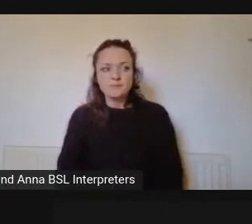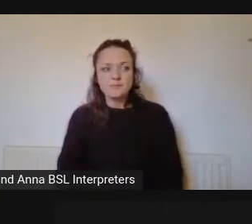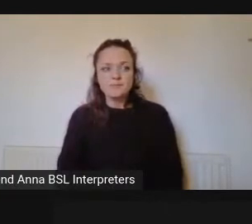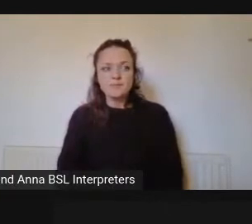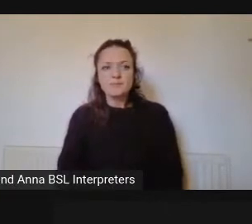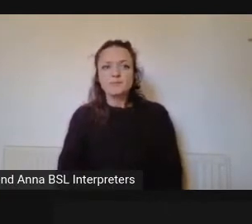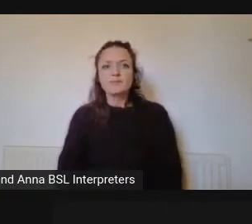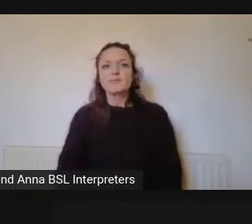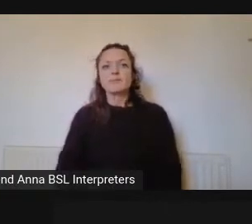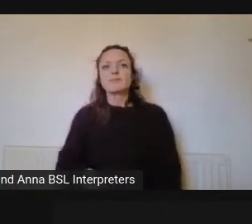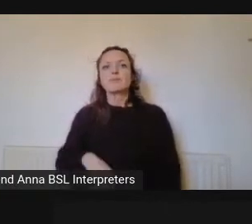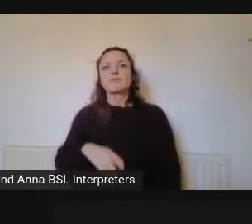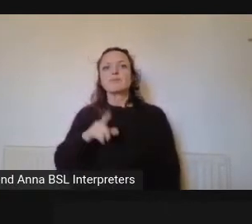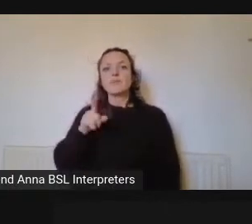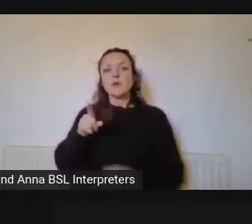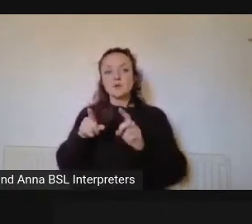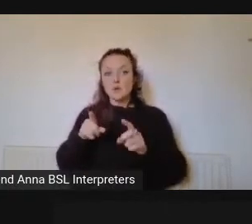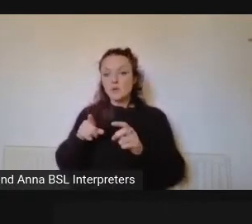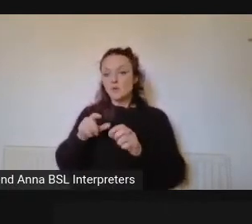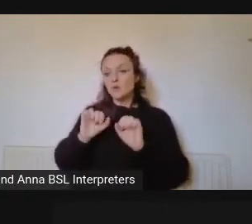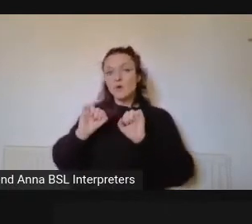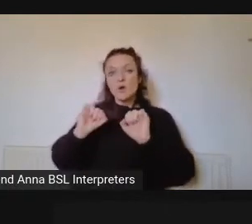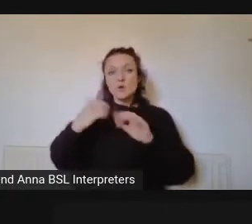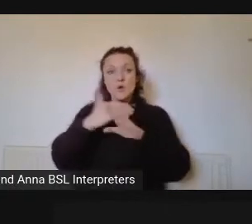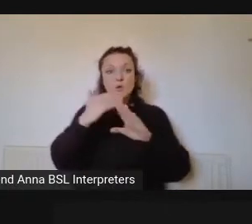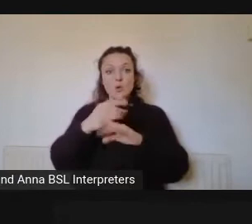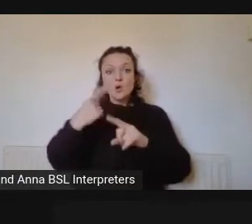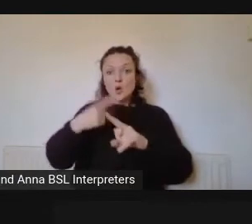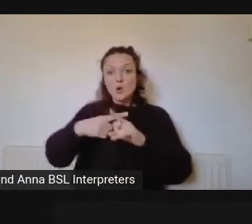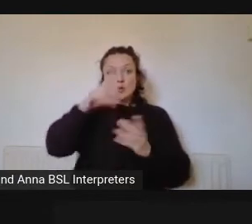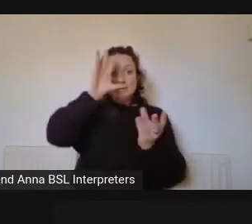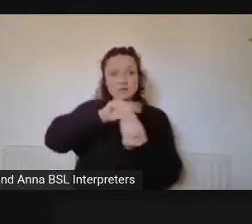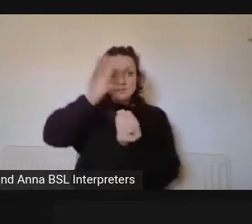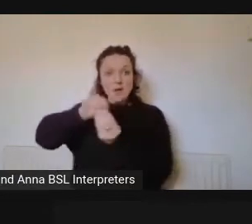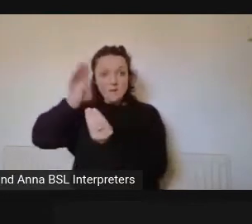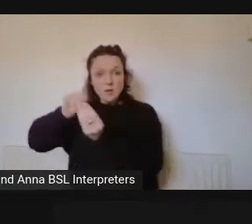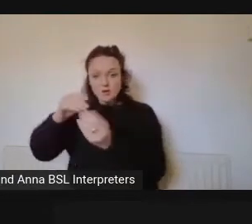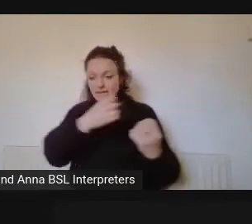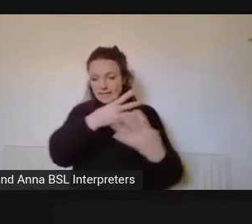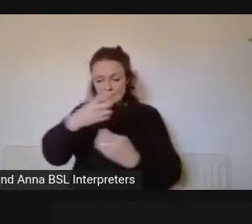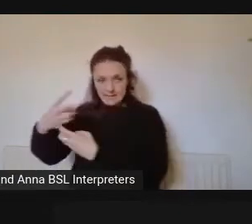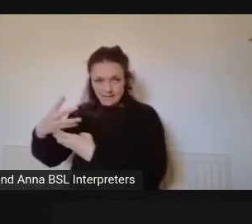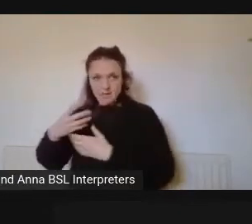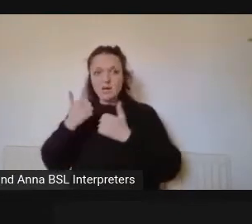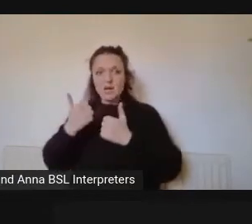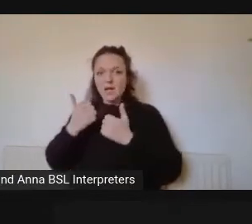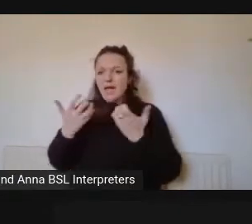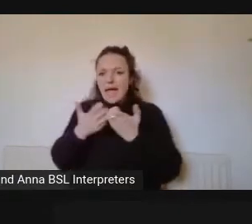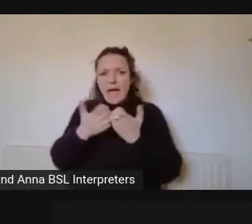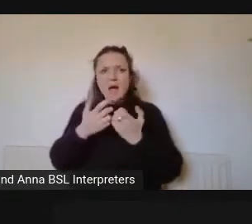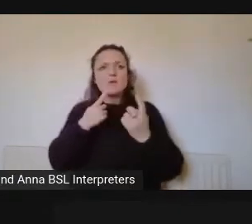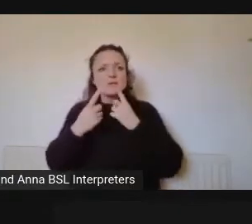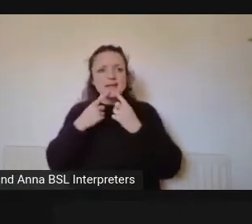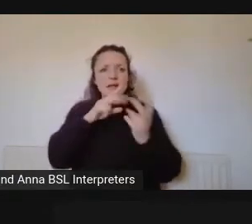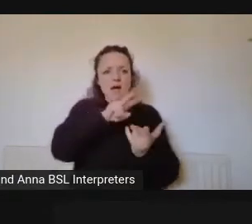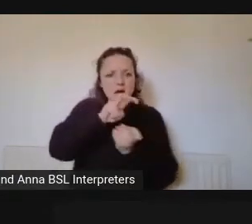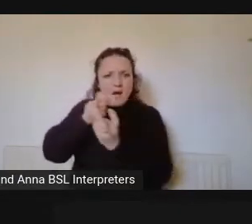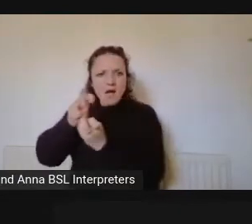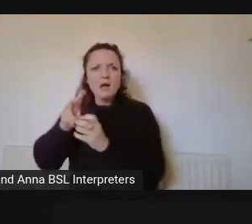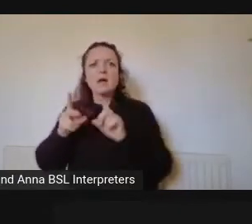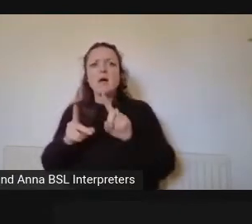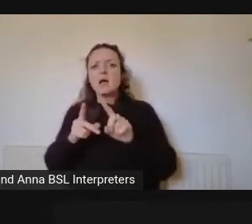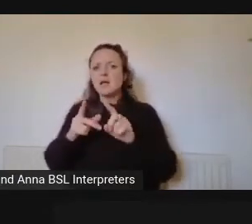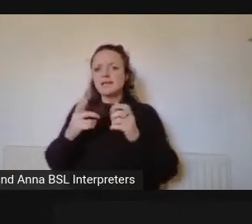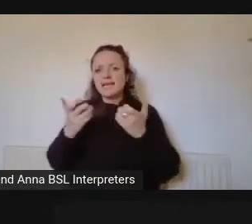know, quick summary of your work and insight into the ways in which you both use data, capture data, and some of the methodologies, whether it's interviews